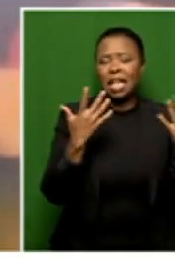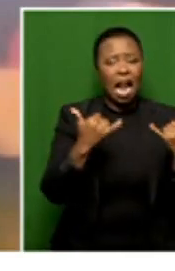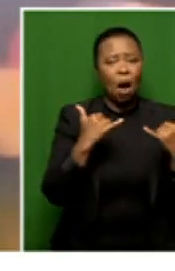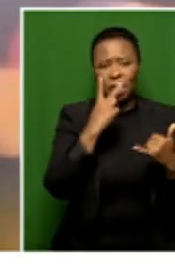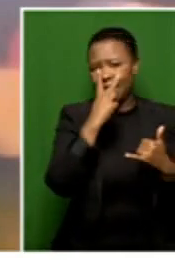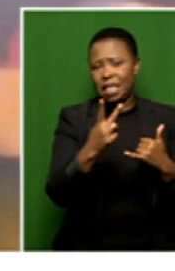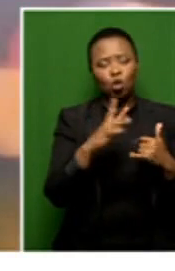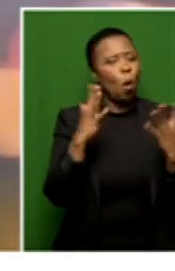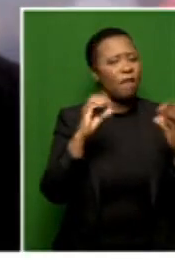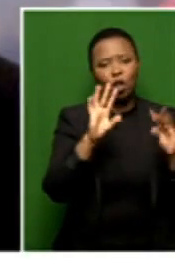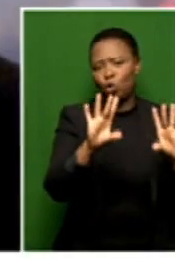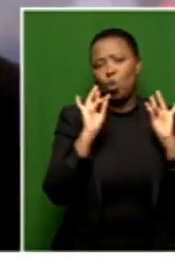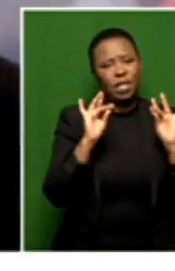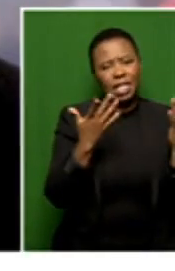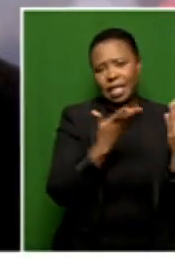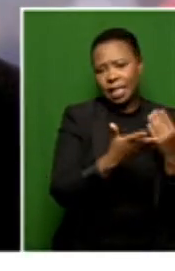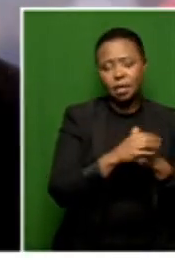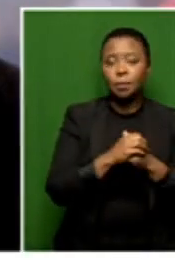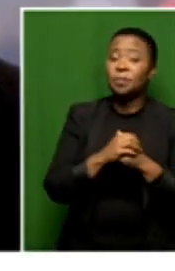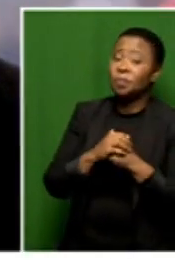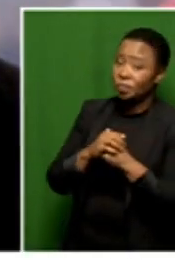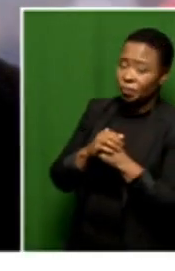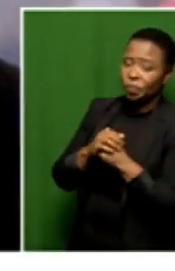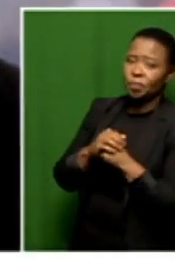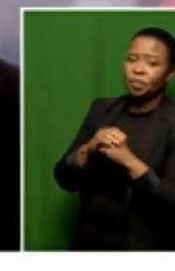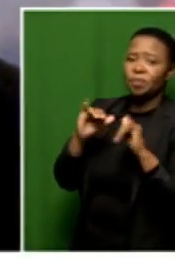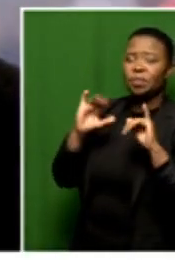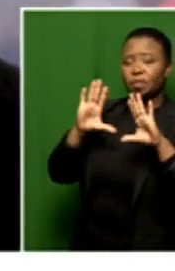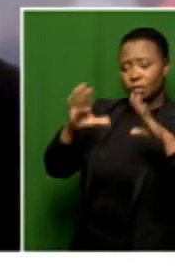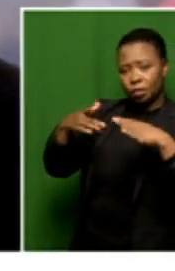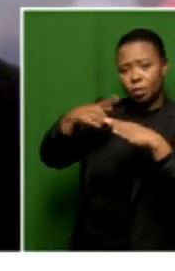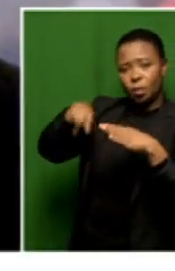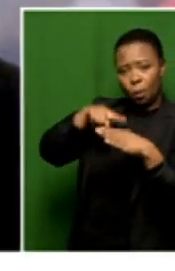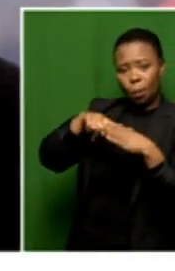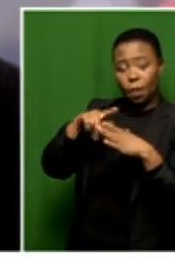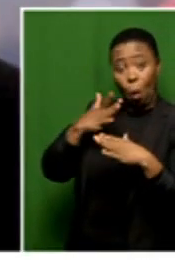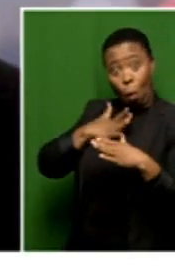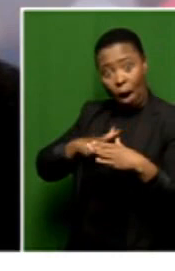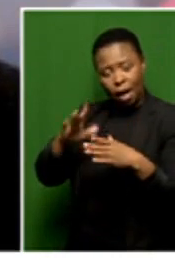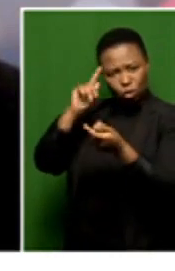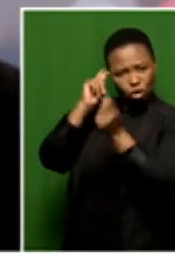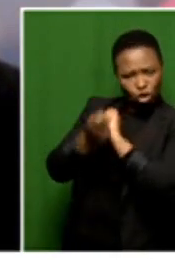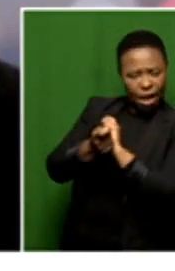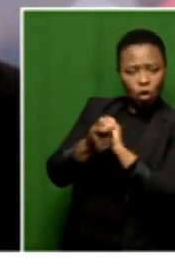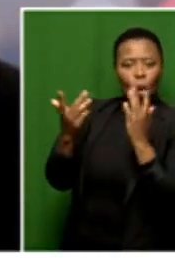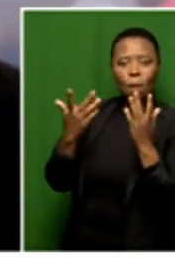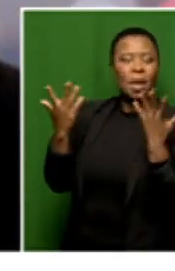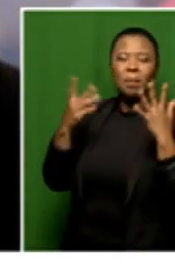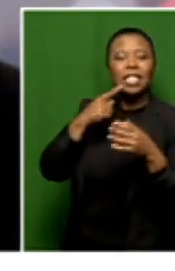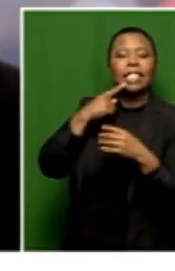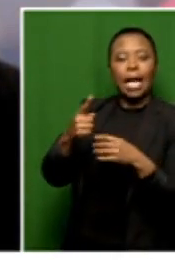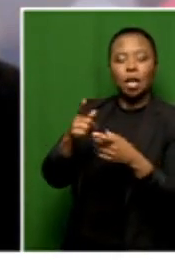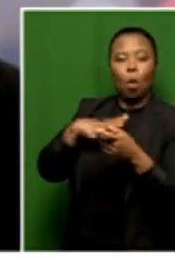anymore. And is the industry willing to change? It's one thing to say we need to change it, but what is